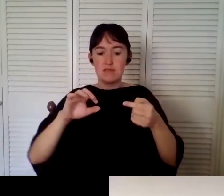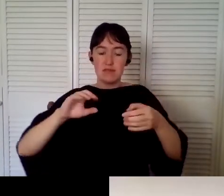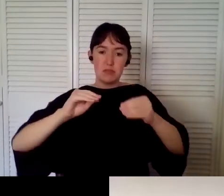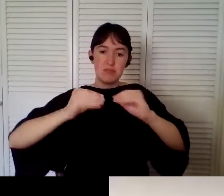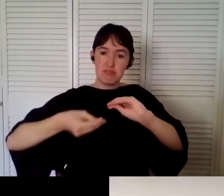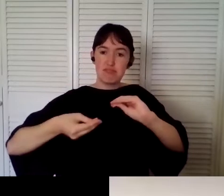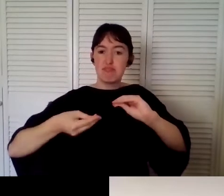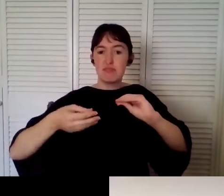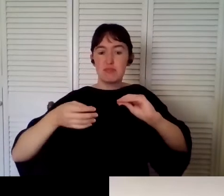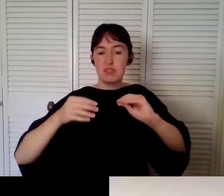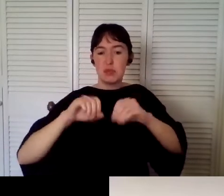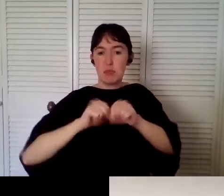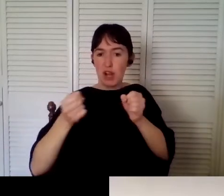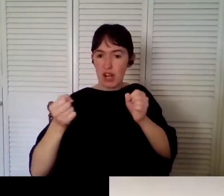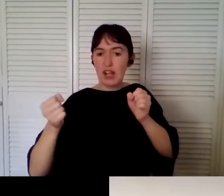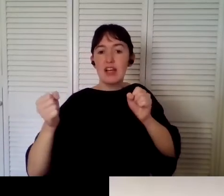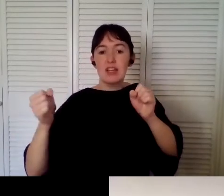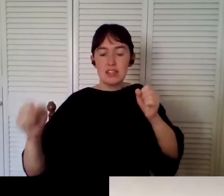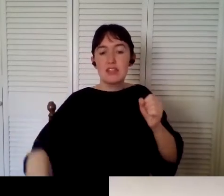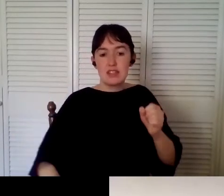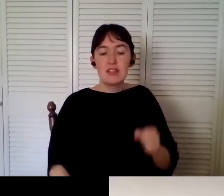So the fracture will actually be curved.